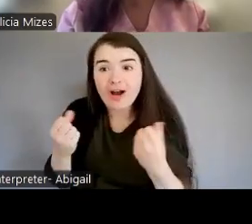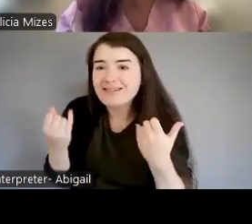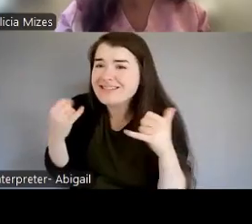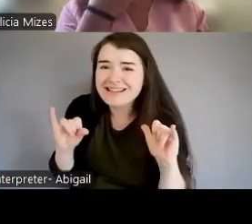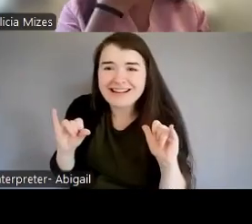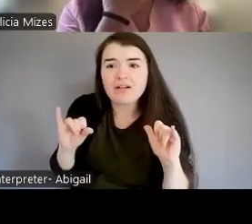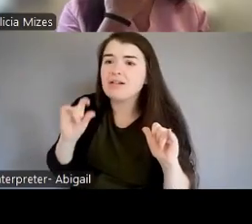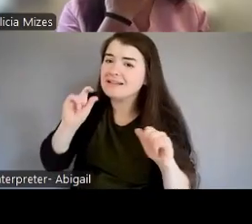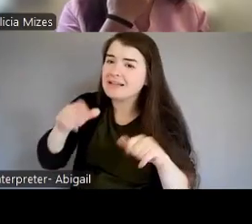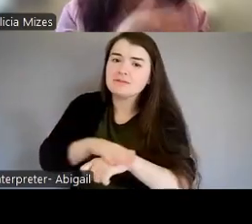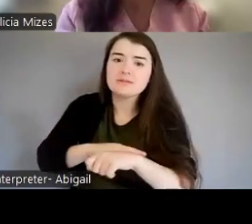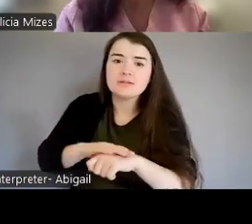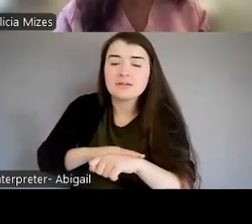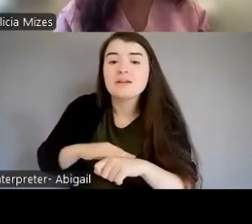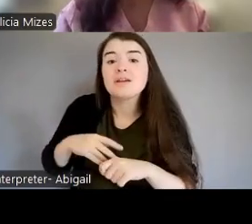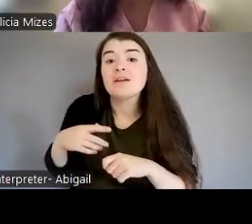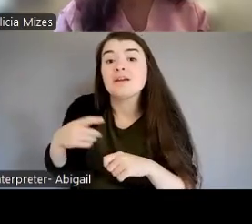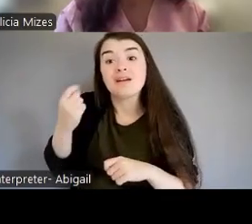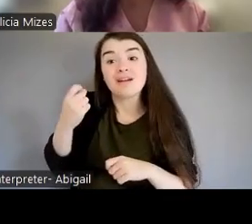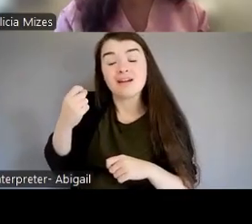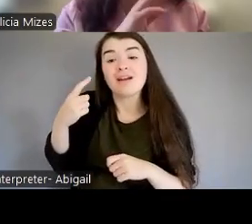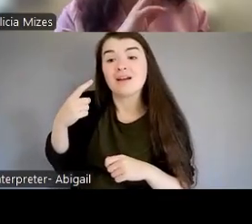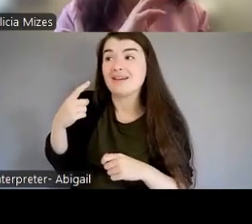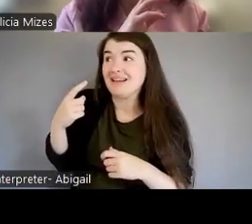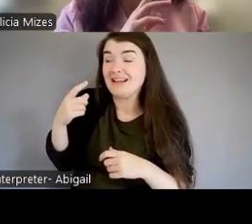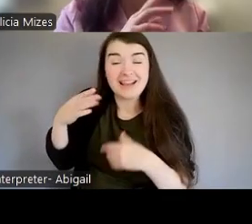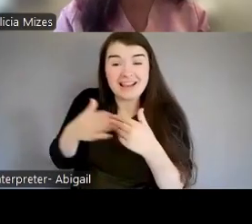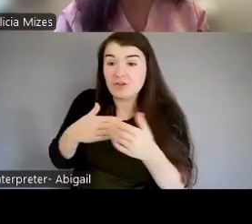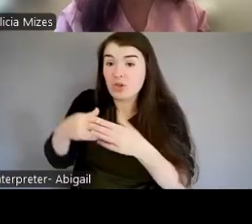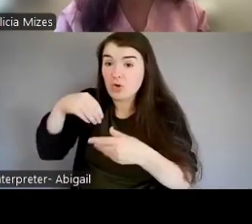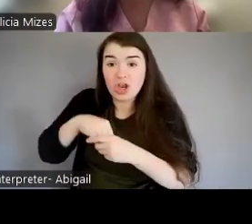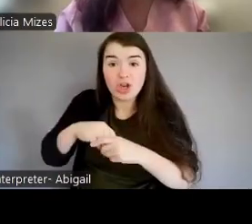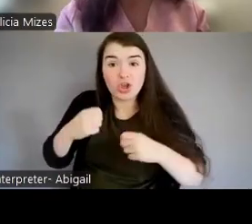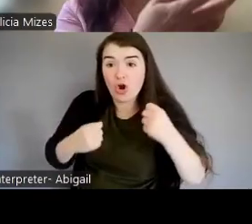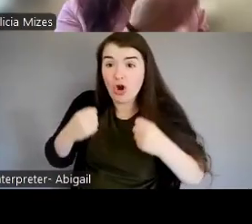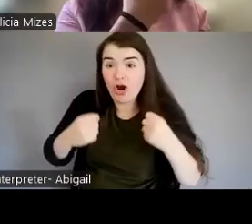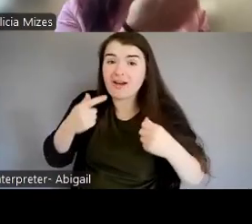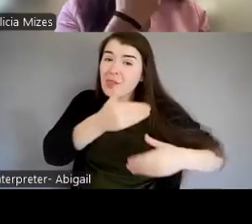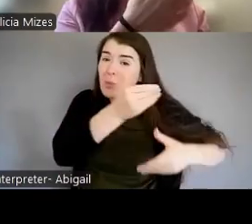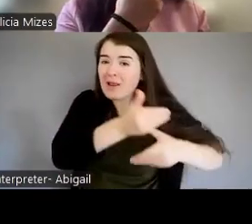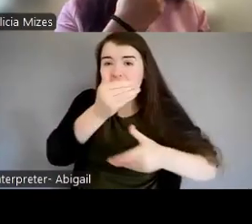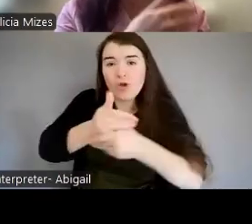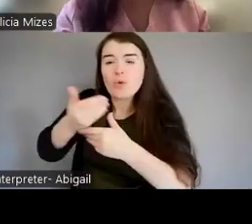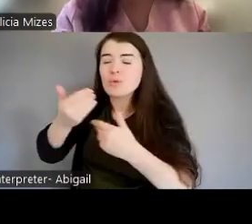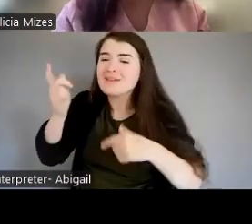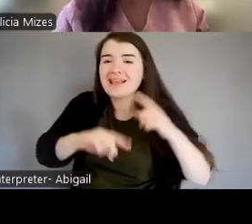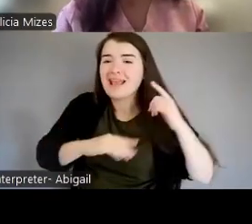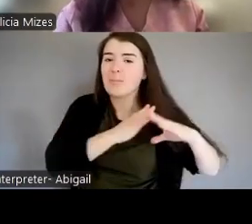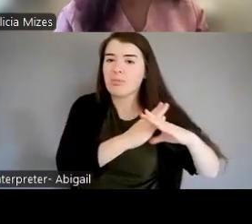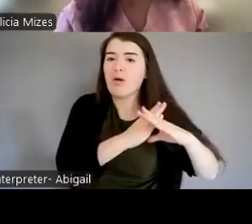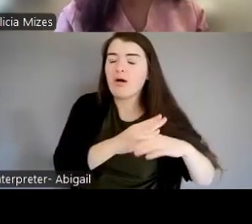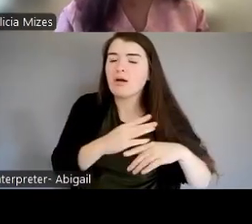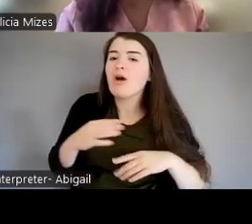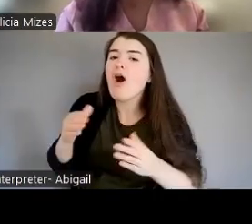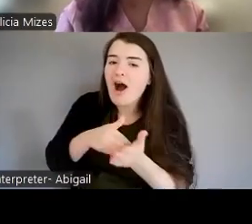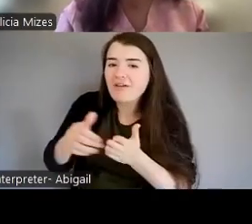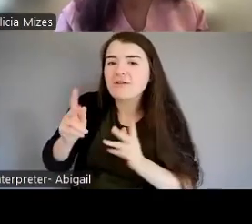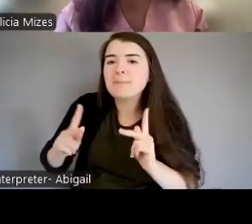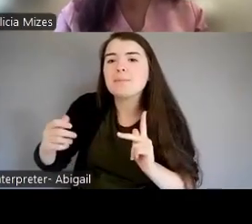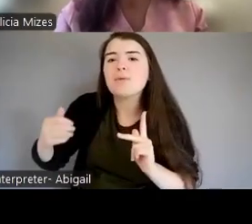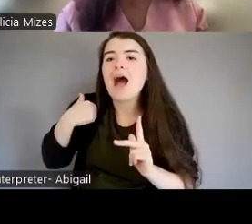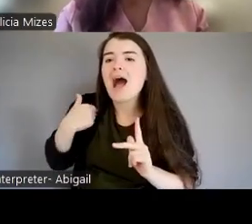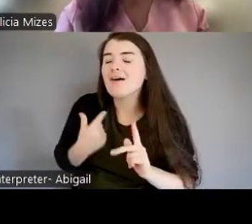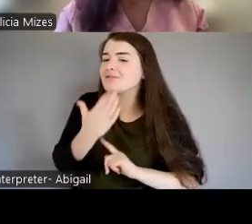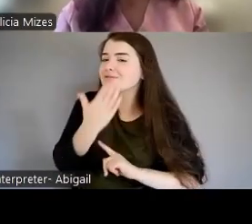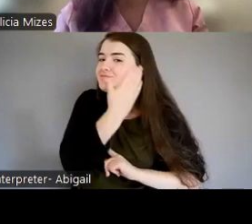of people who get a lot more skin cancer and precancers on the left side of their face just because that's the side that's getting all the sun exposure when you're a